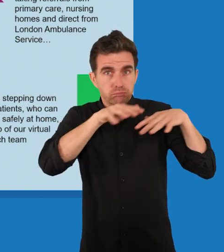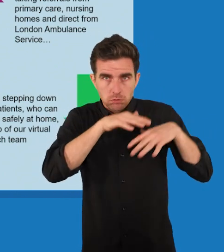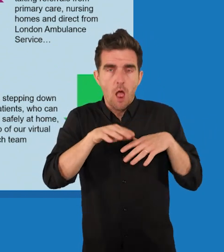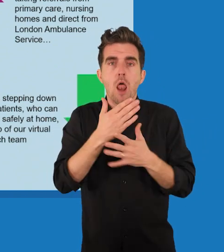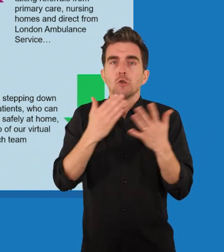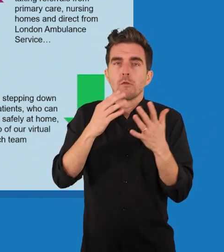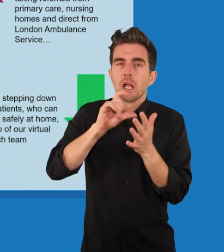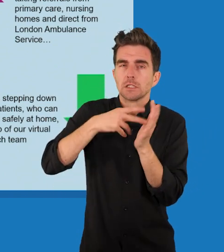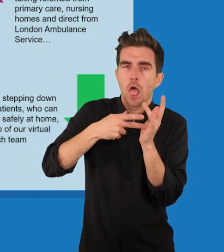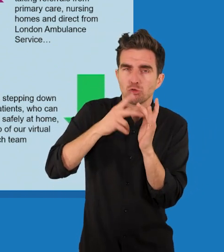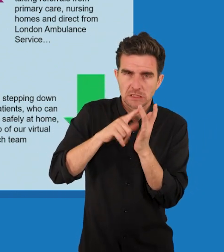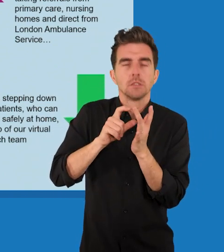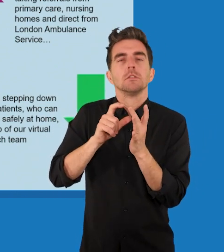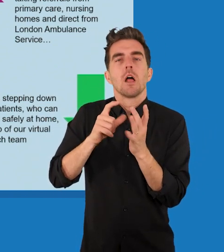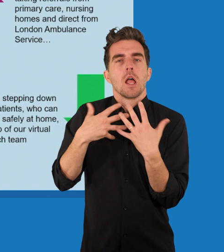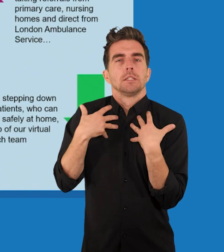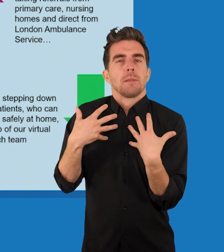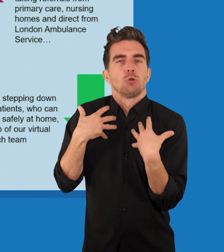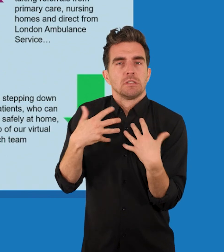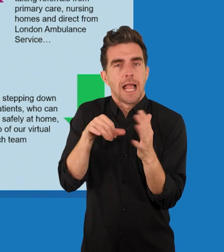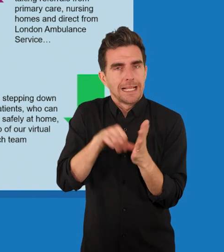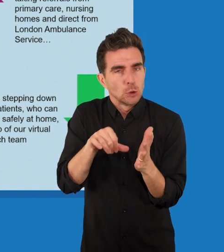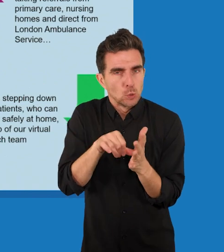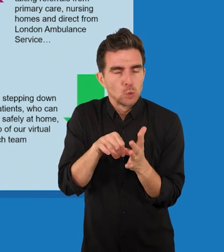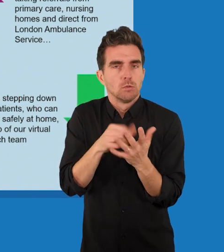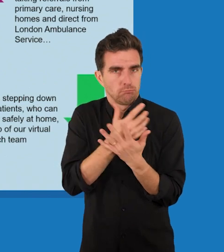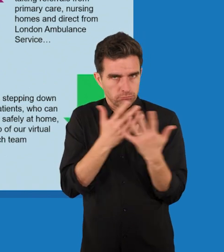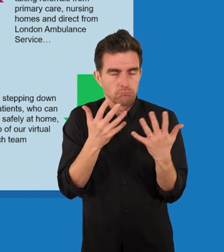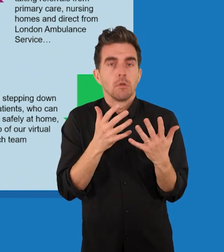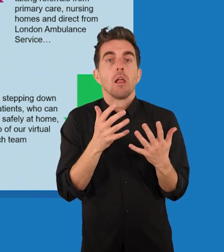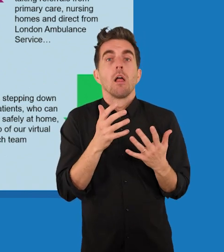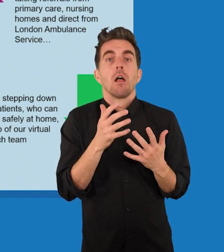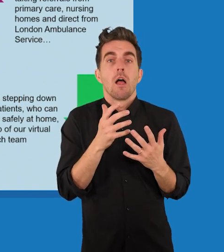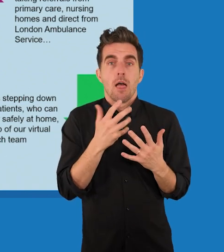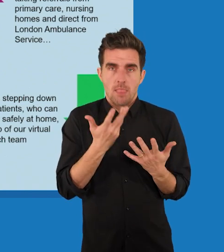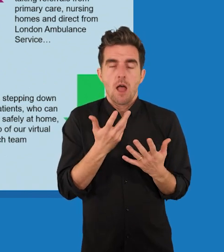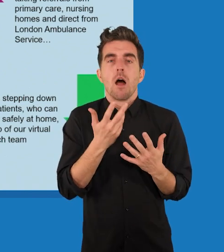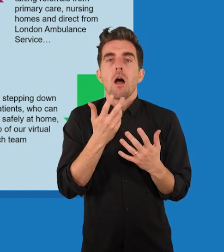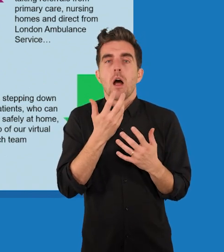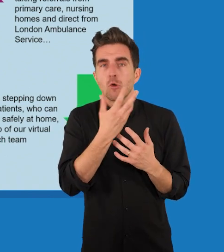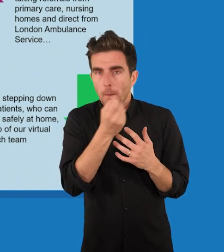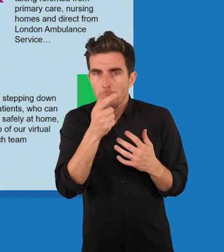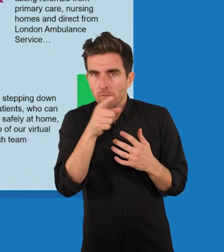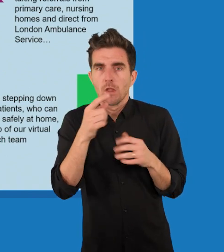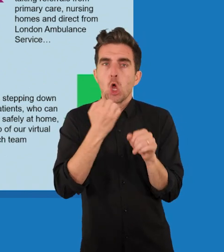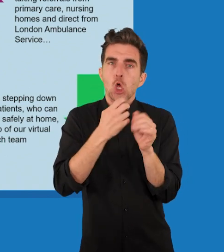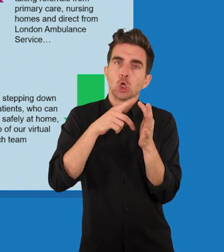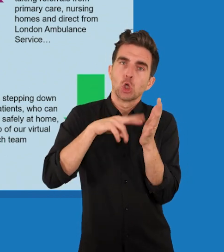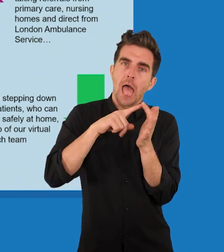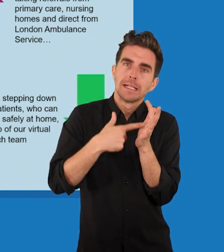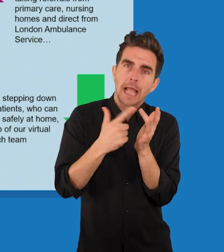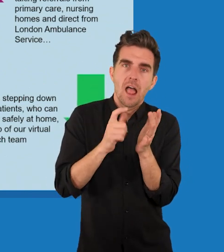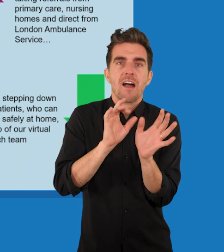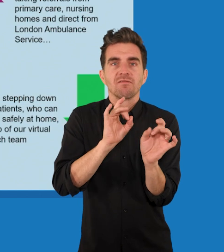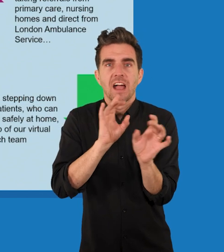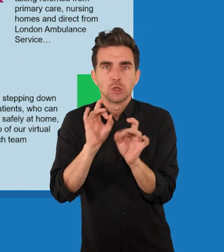overload patients, exacerbation of chronic respiratory issues, and then the kind of generic infections